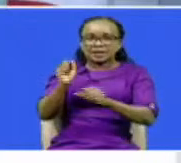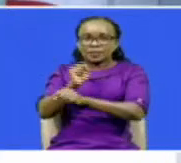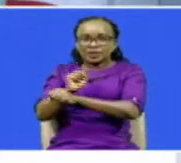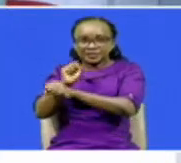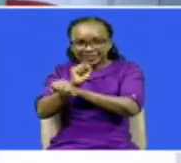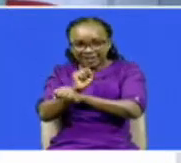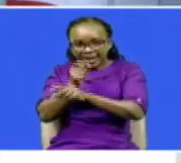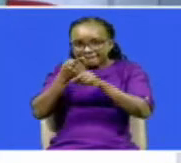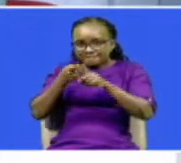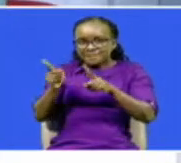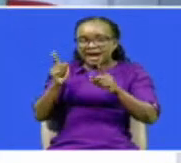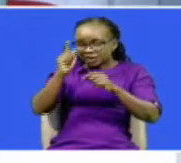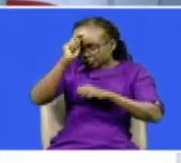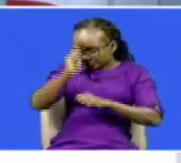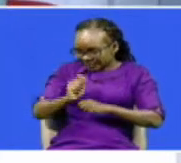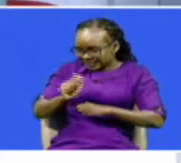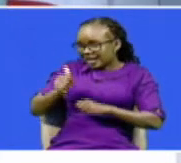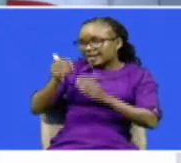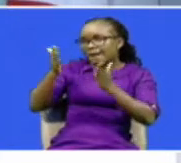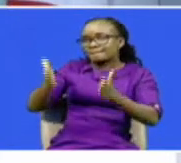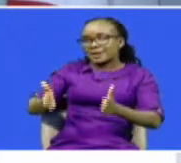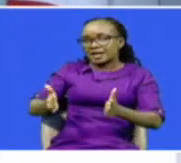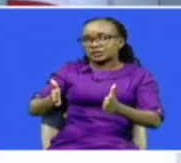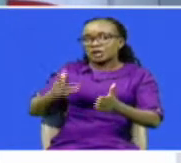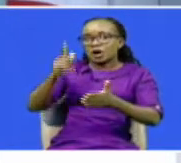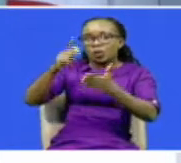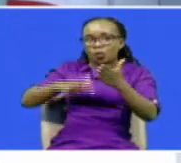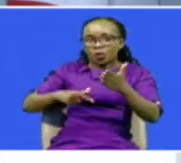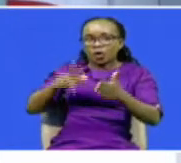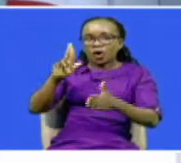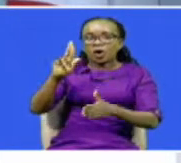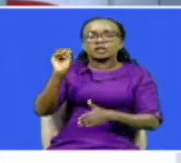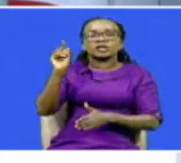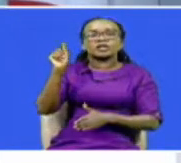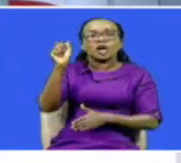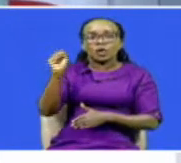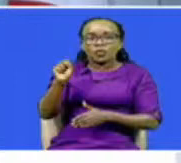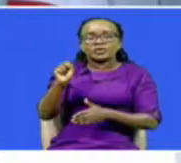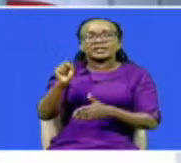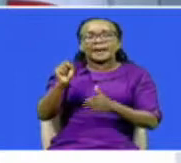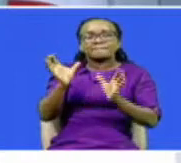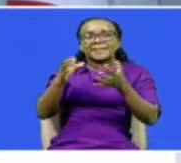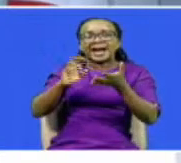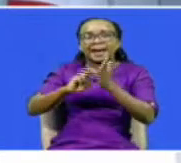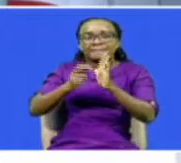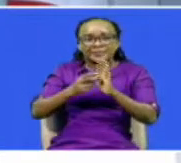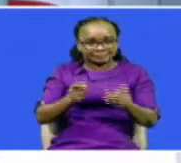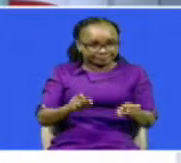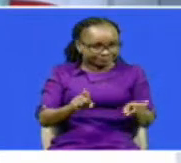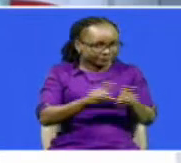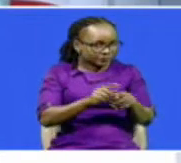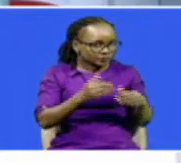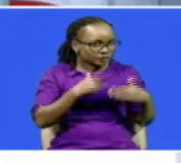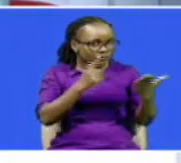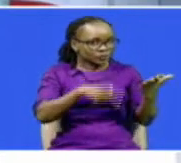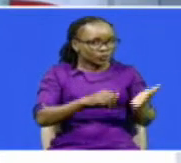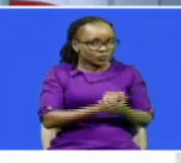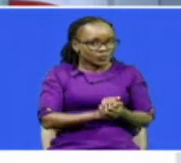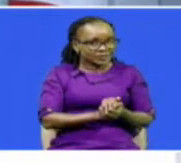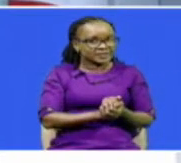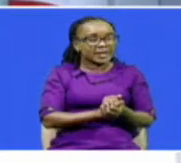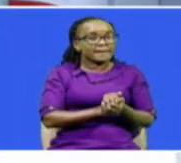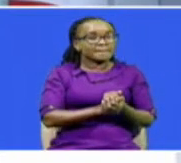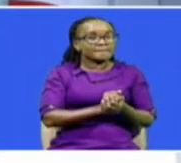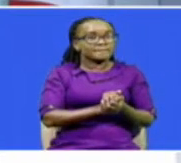ideology, but you respect the other person. Okay. So that is what Roots Party stands for. But then there are some allegations that your boss is a